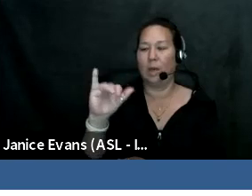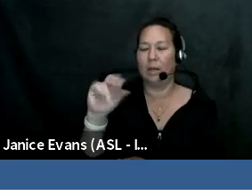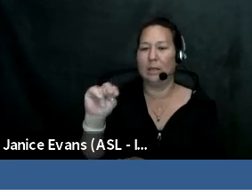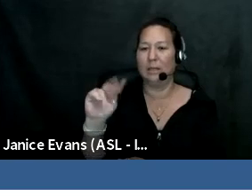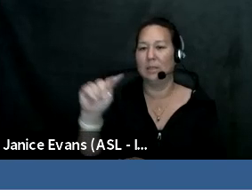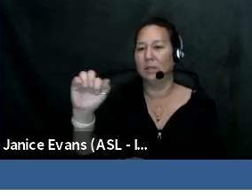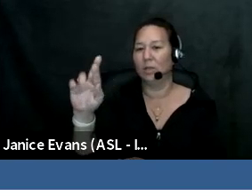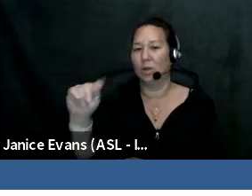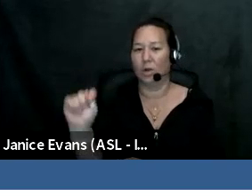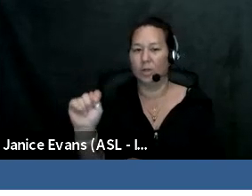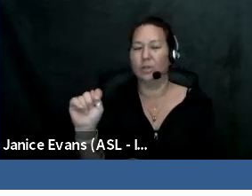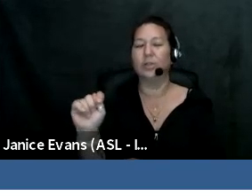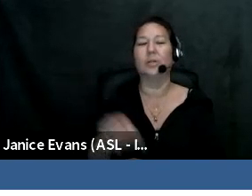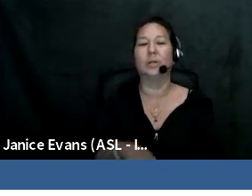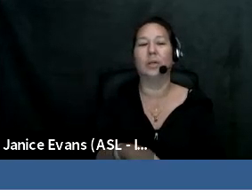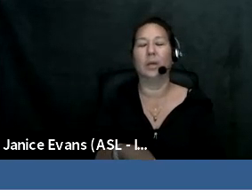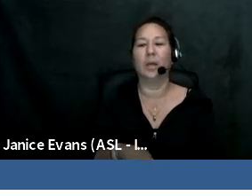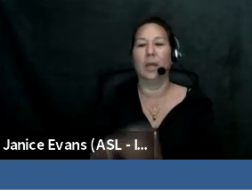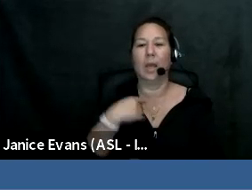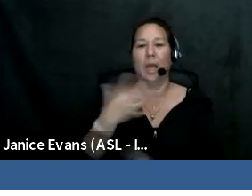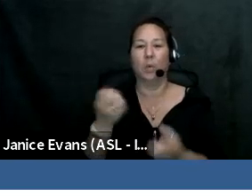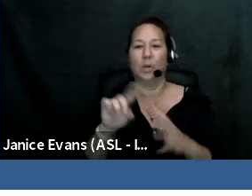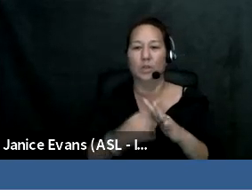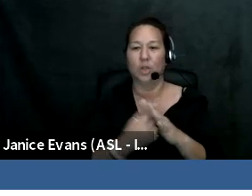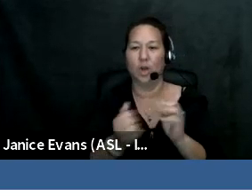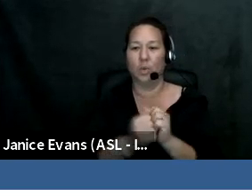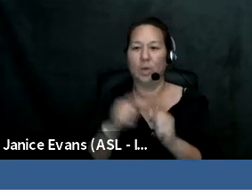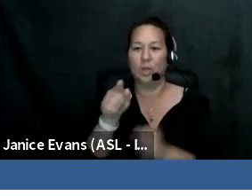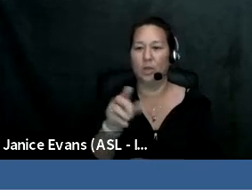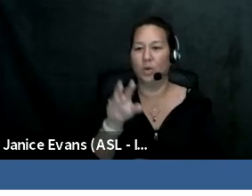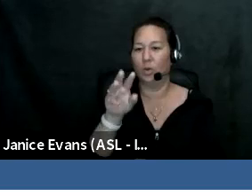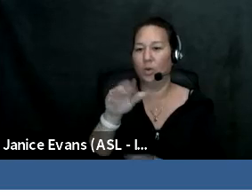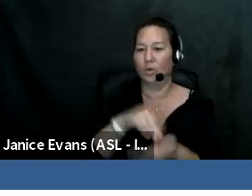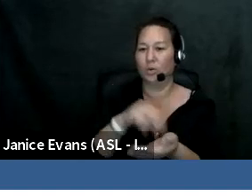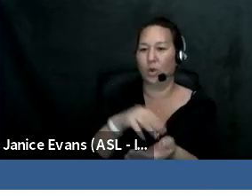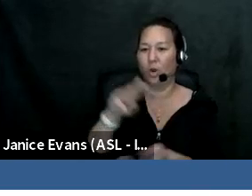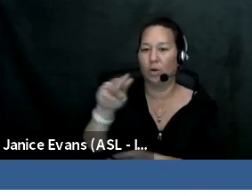minutes. I would like to start with you, Dr. Moss.